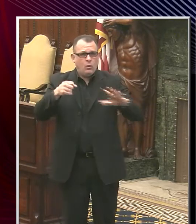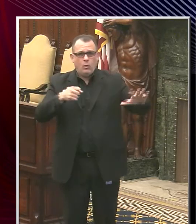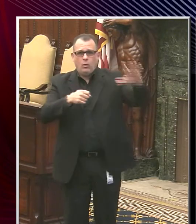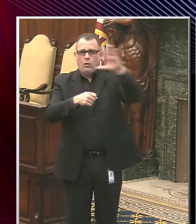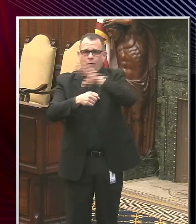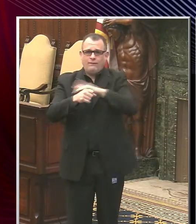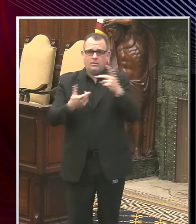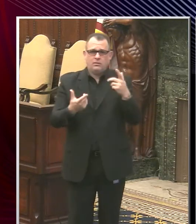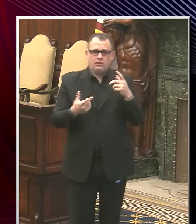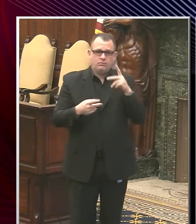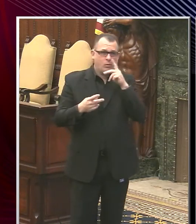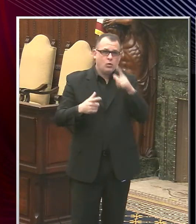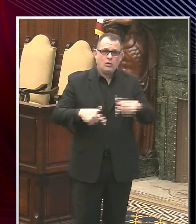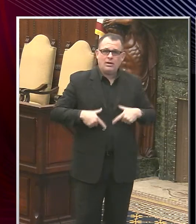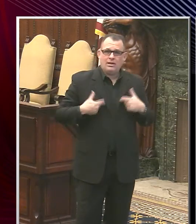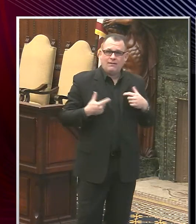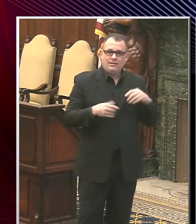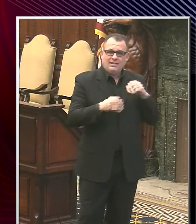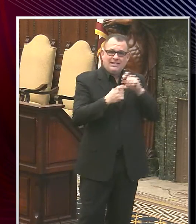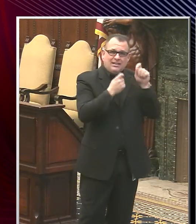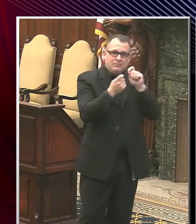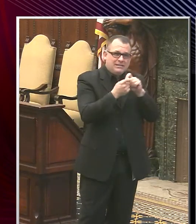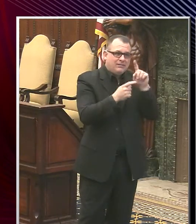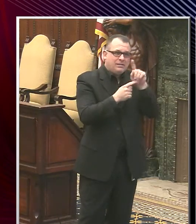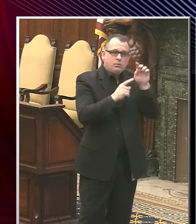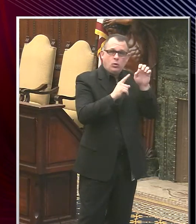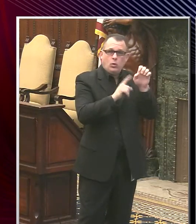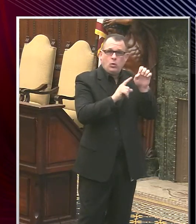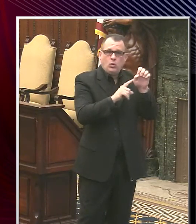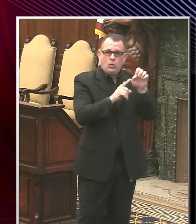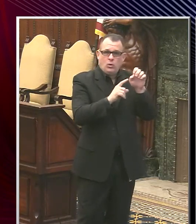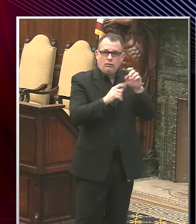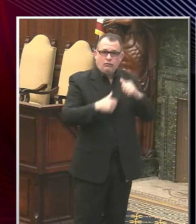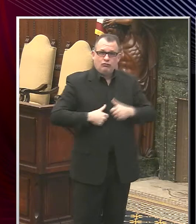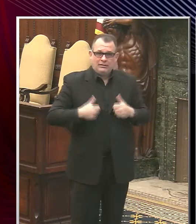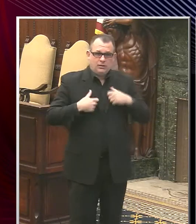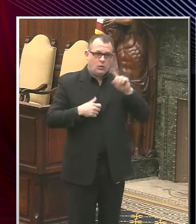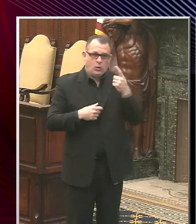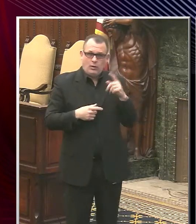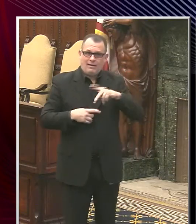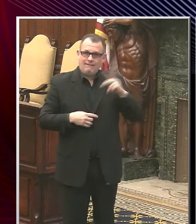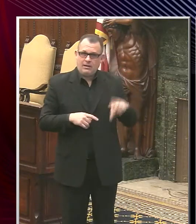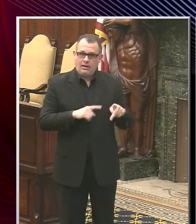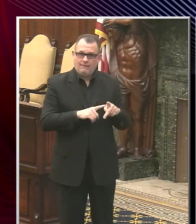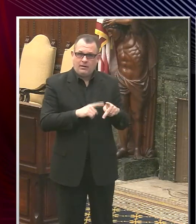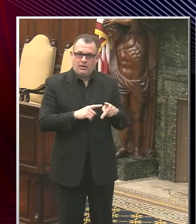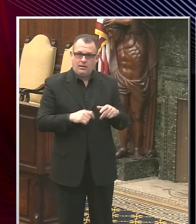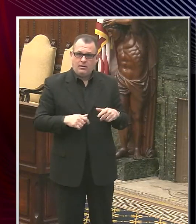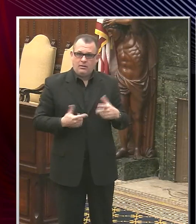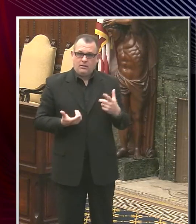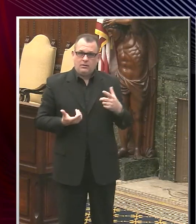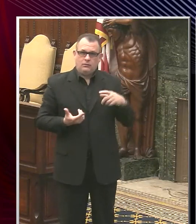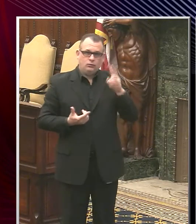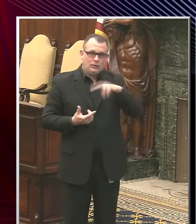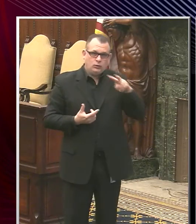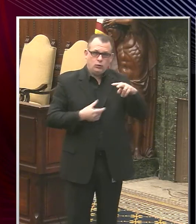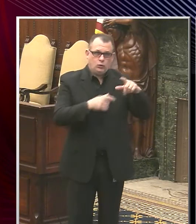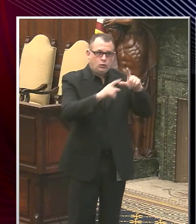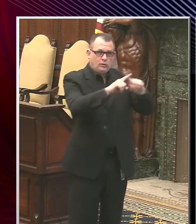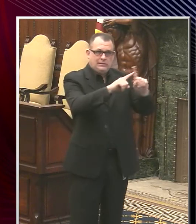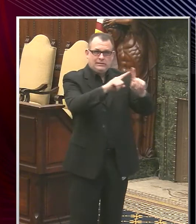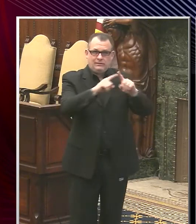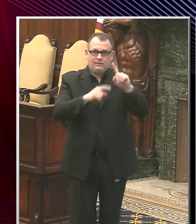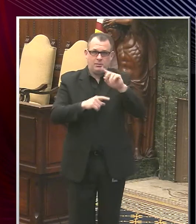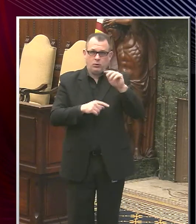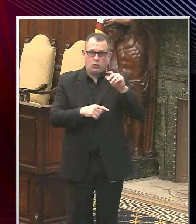people who live in the designated zip codes, Philadelphia residents only in those 22 lowest vaccinated zip codes, who are